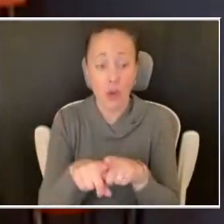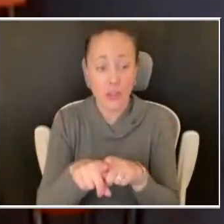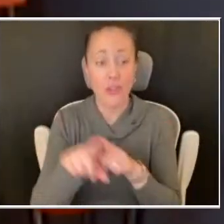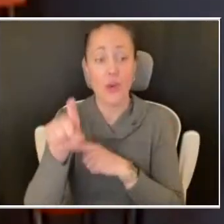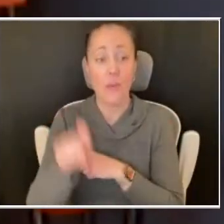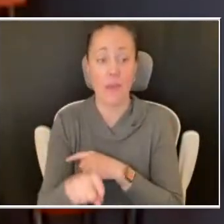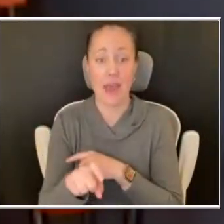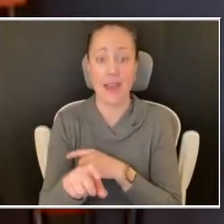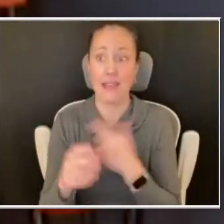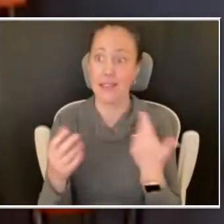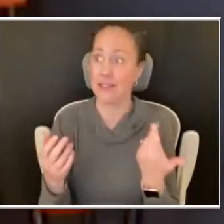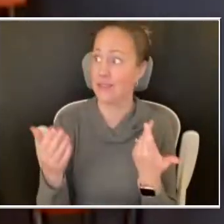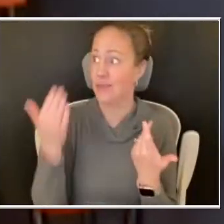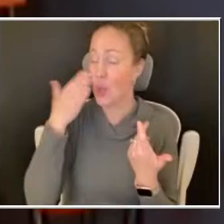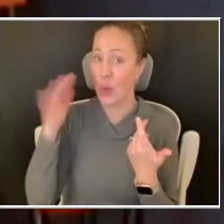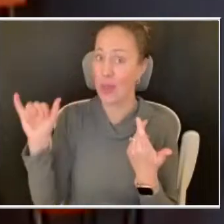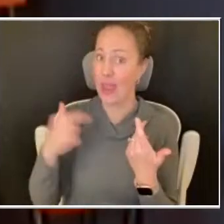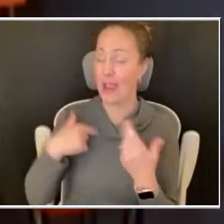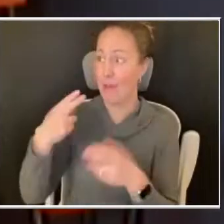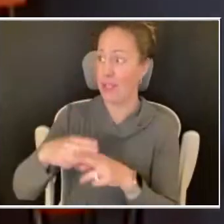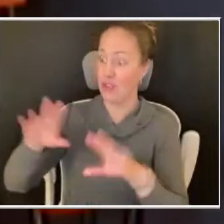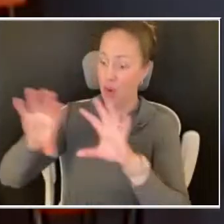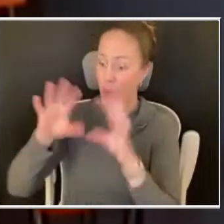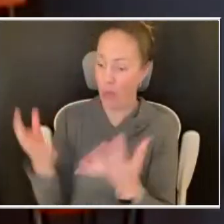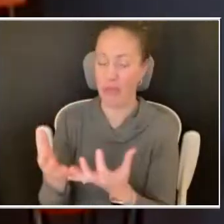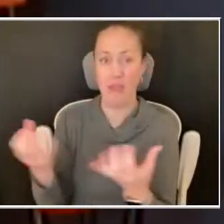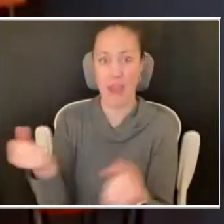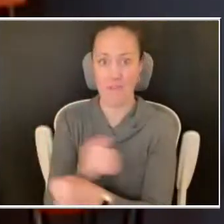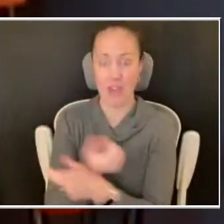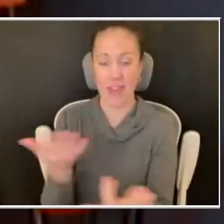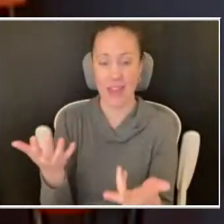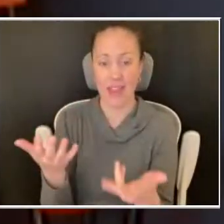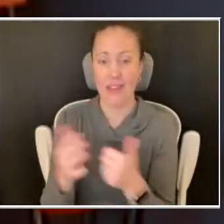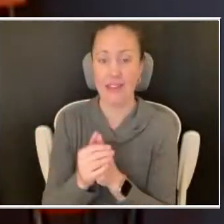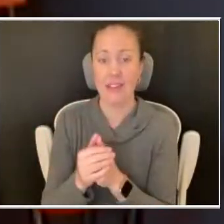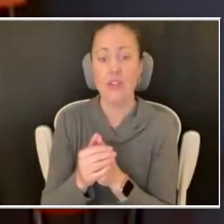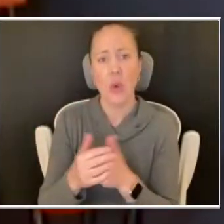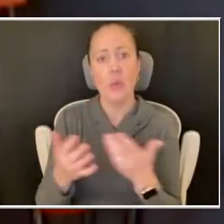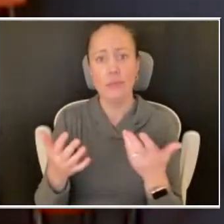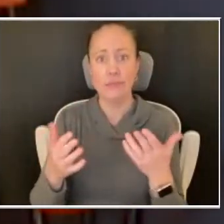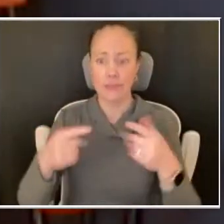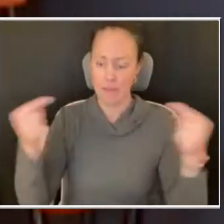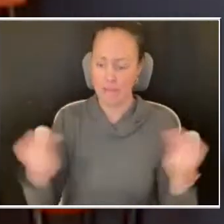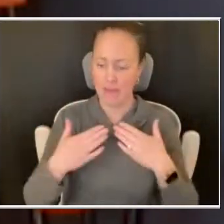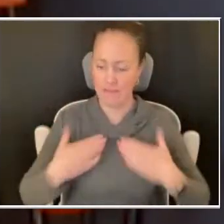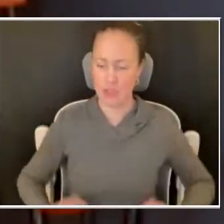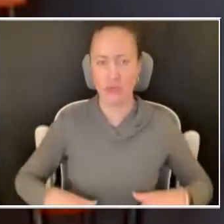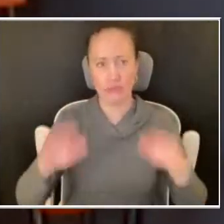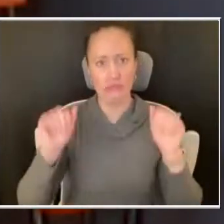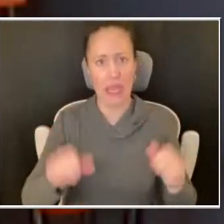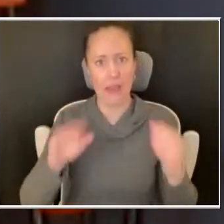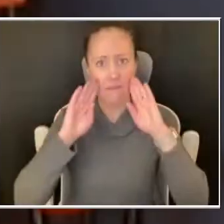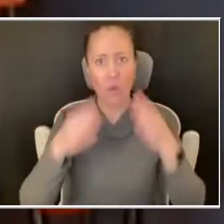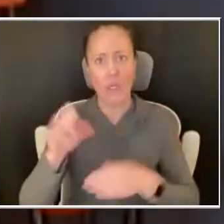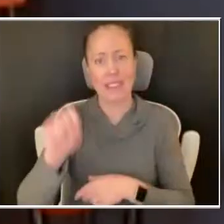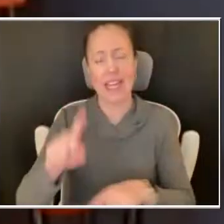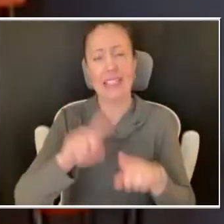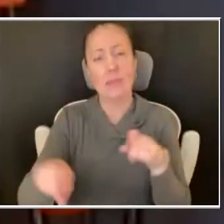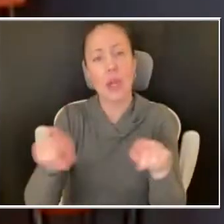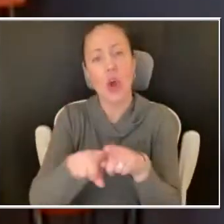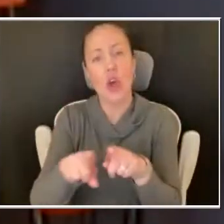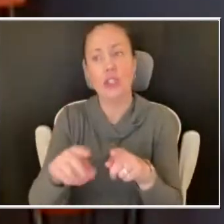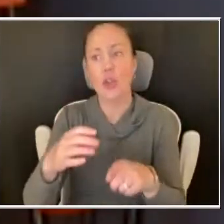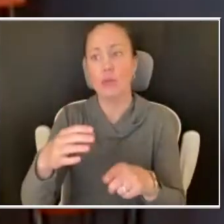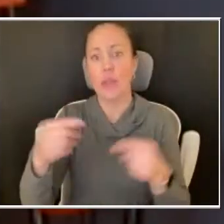at females as a whole. Like I said, I can focus just on the leg pain, but we also need to look at other causes of fatigue. We